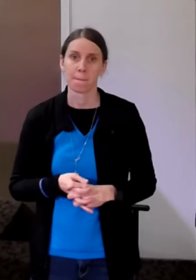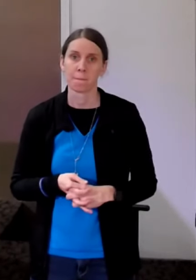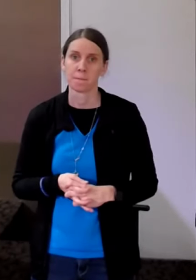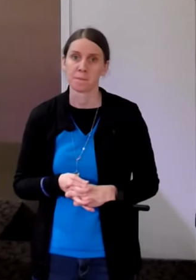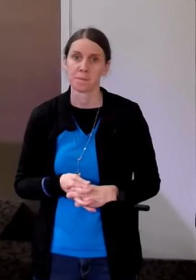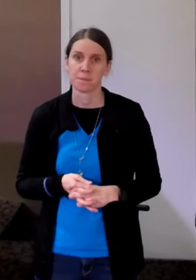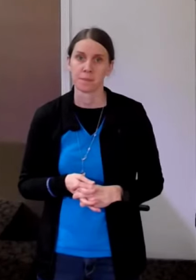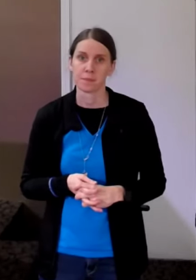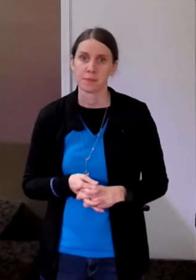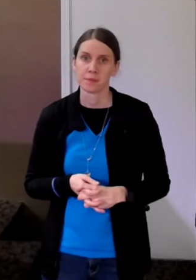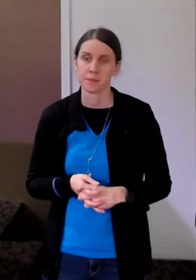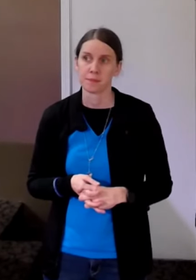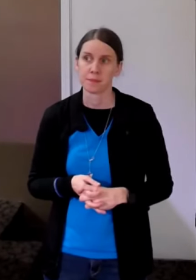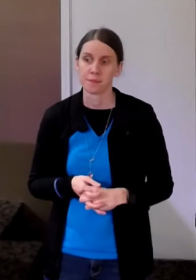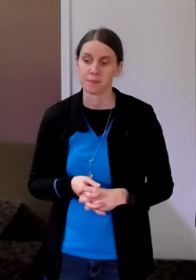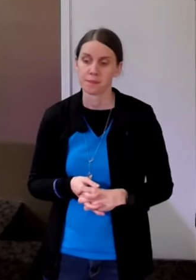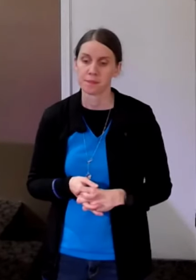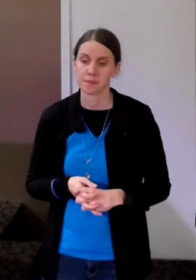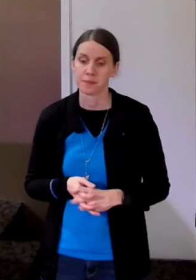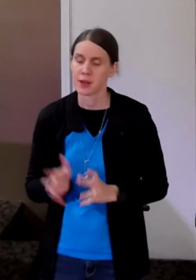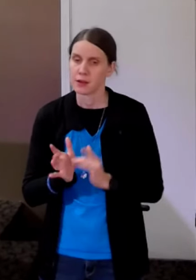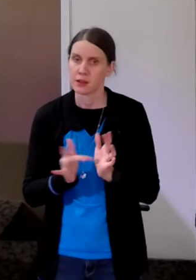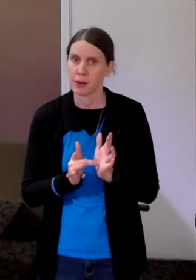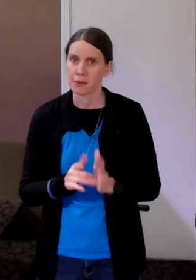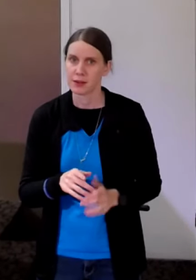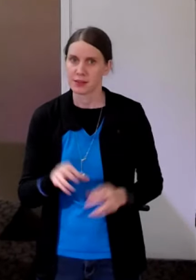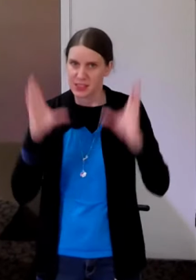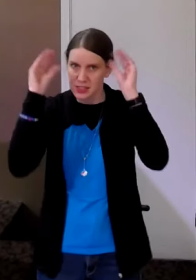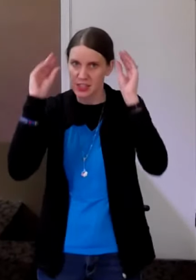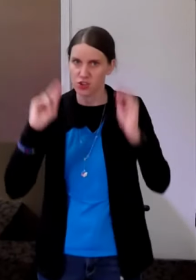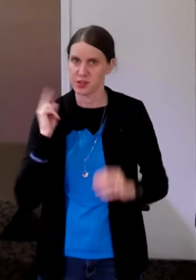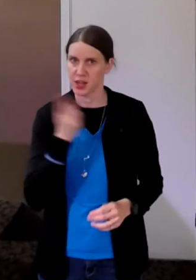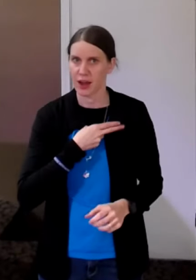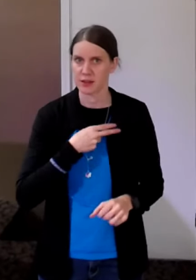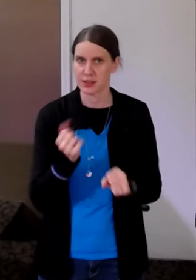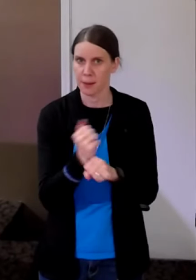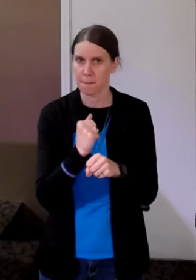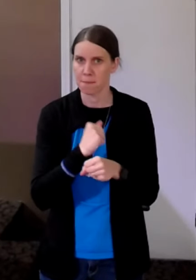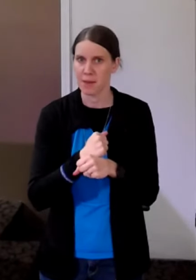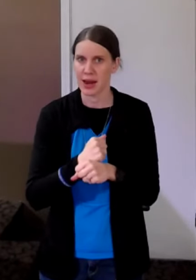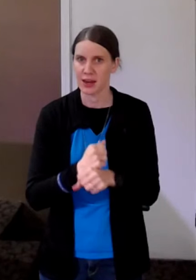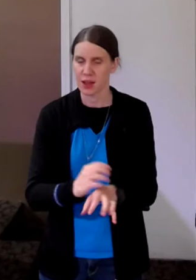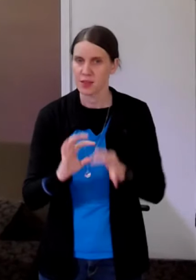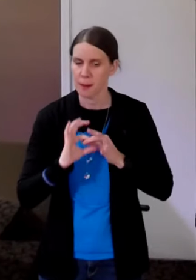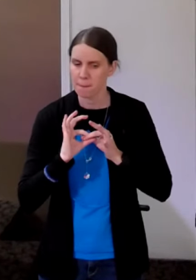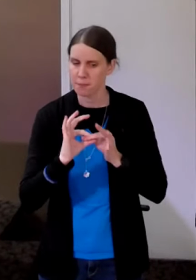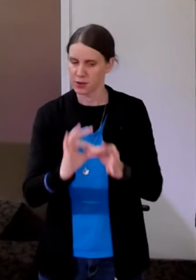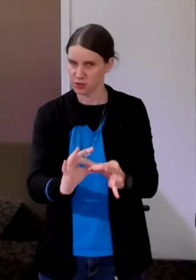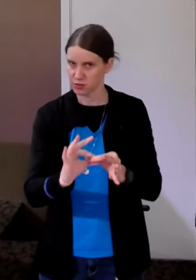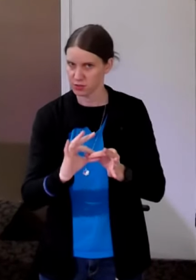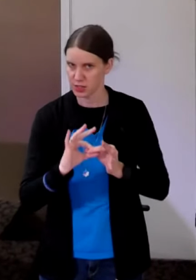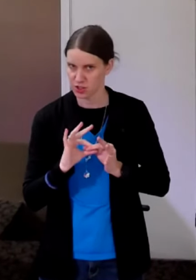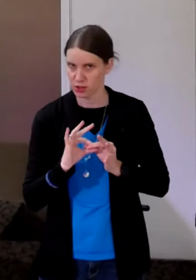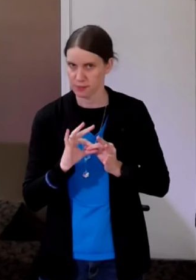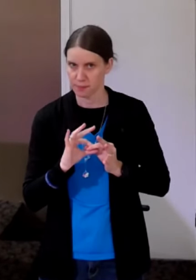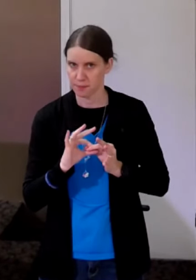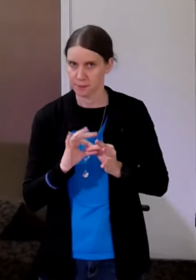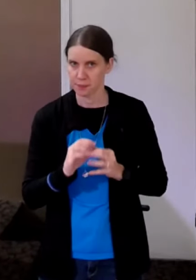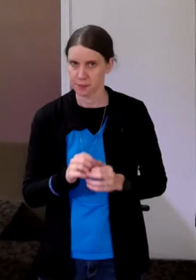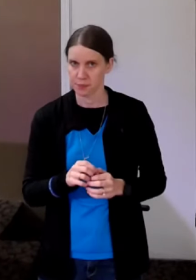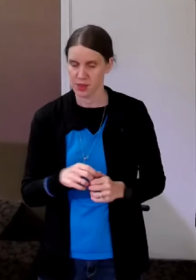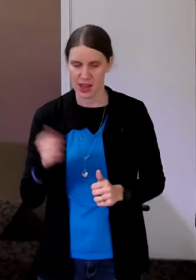the scripture teaches us that, you know, we need to be focused on making a personal contact